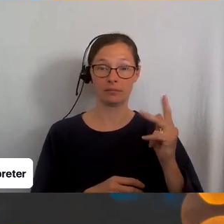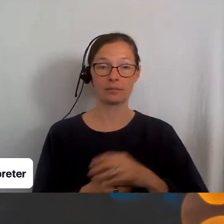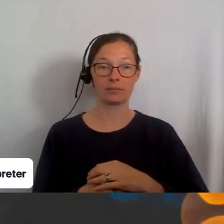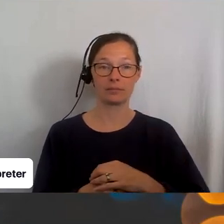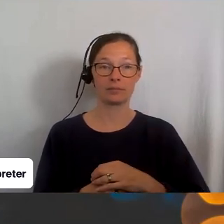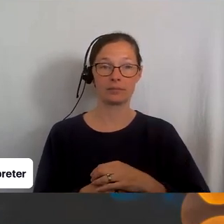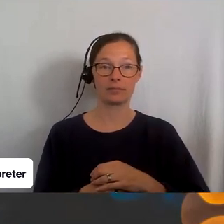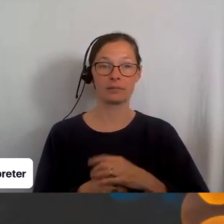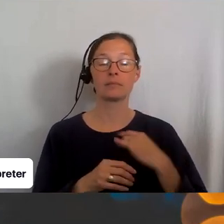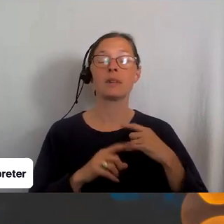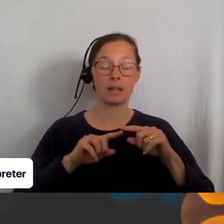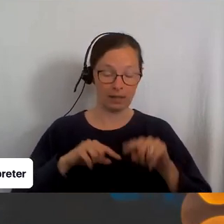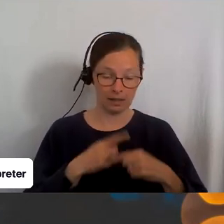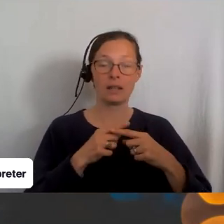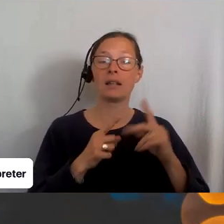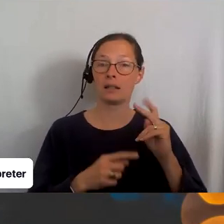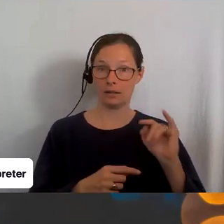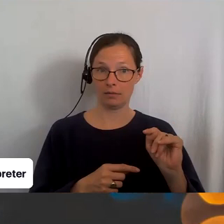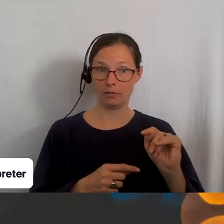Knit my stitch.